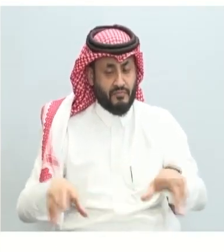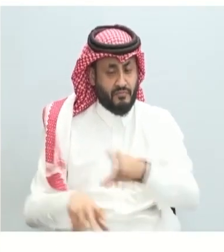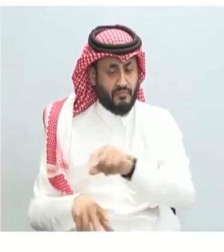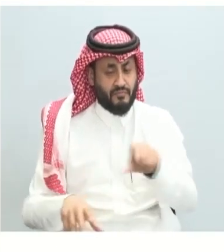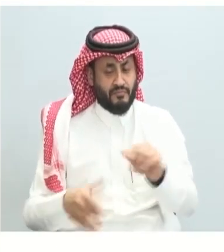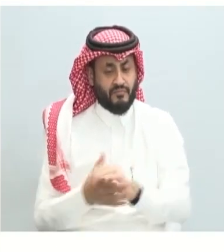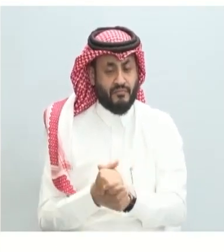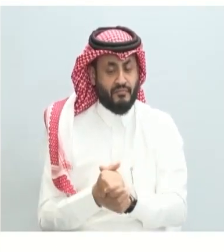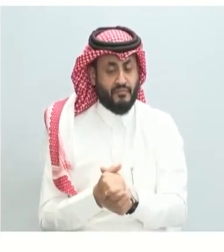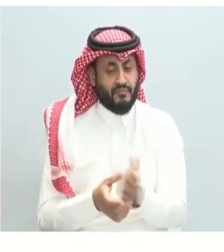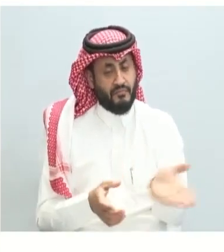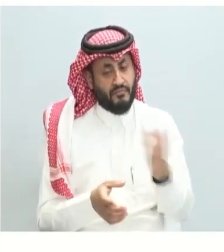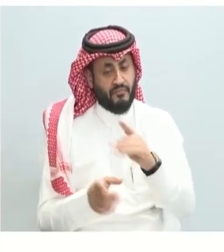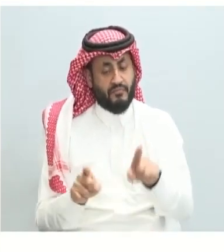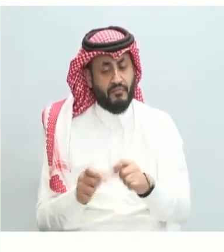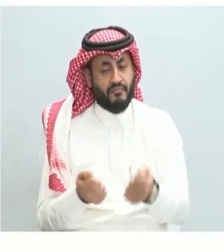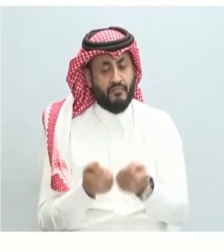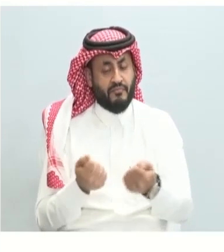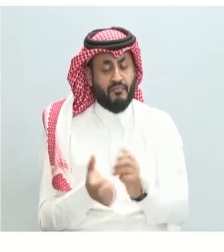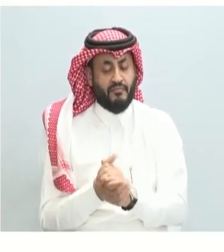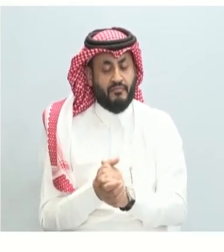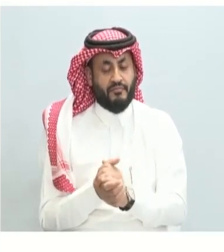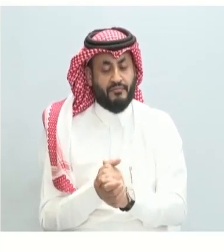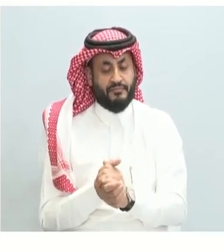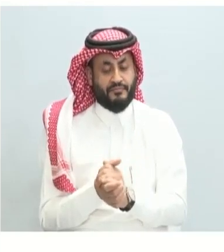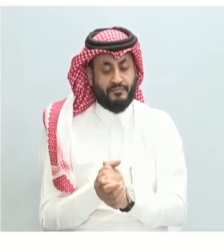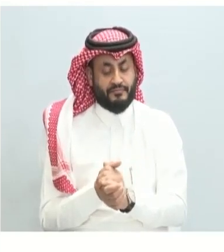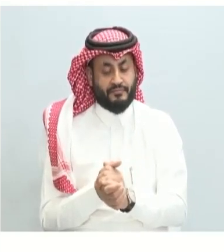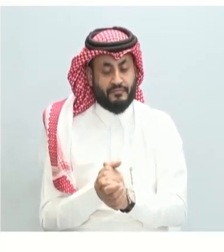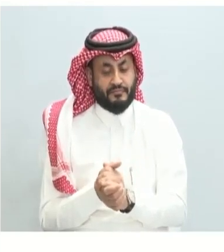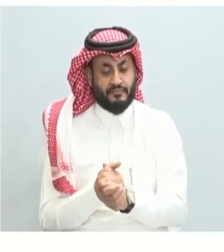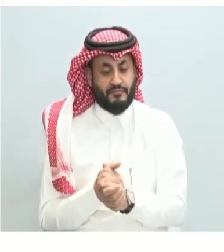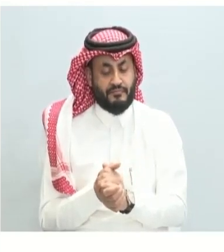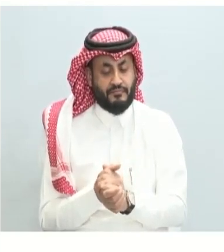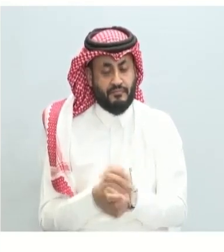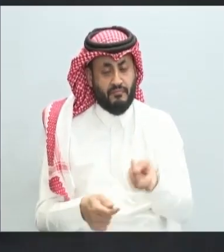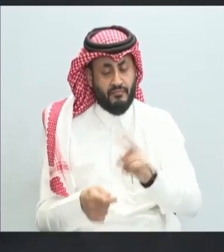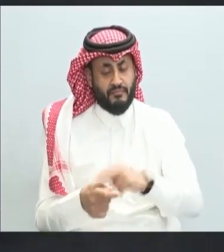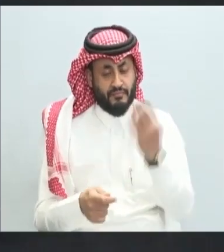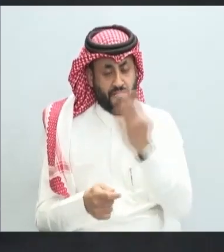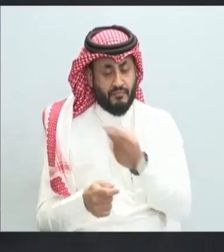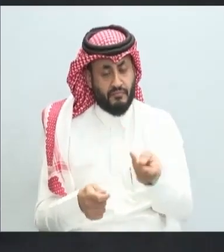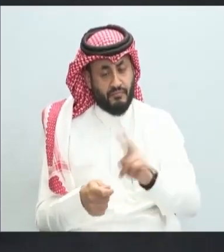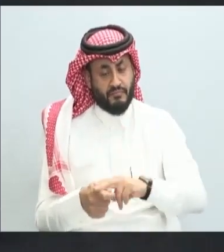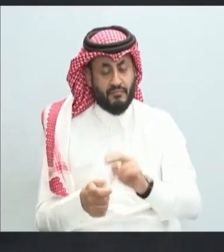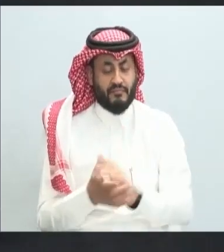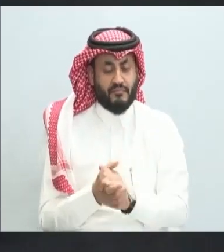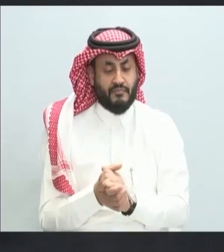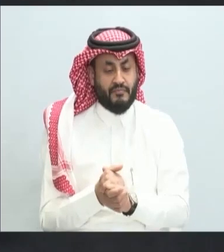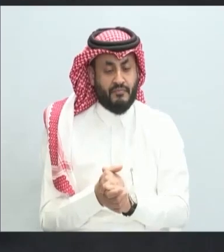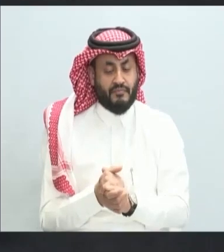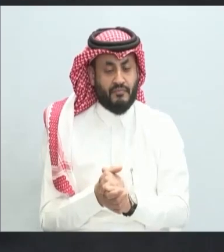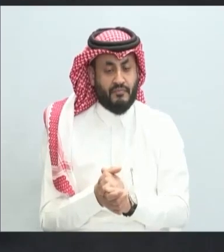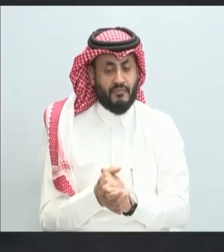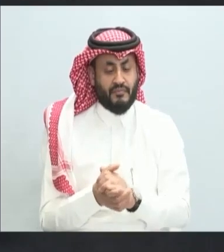too. Let's play. Now, let's read it one more time, and this